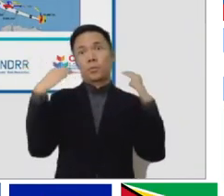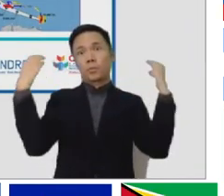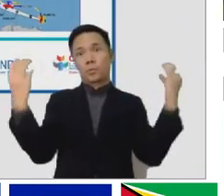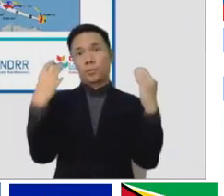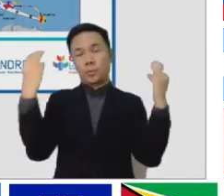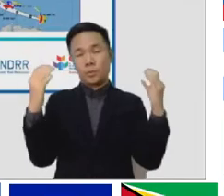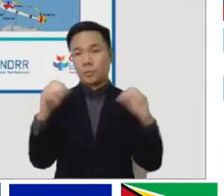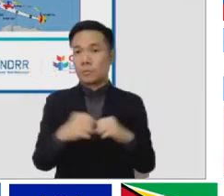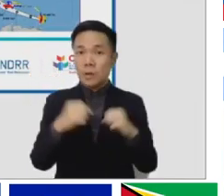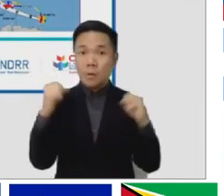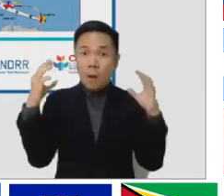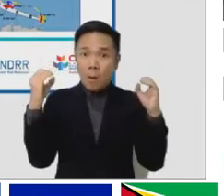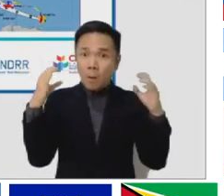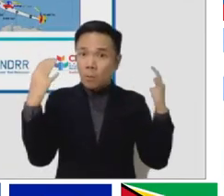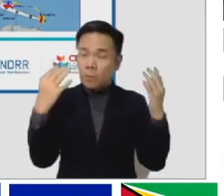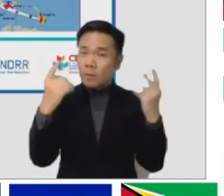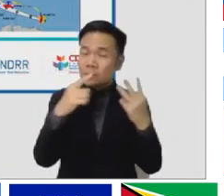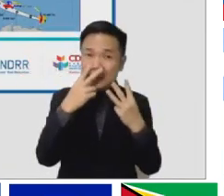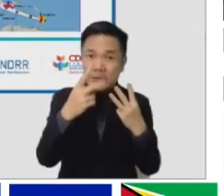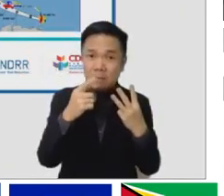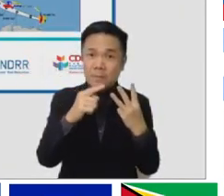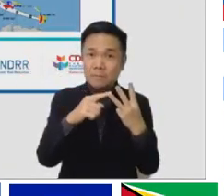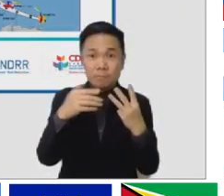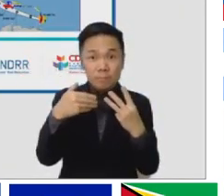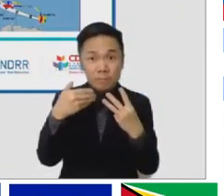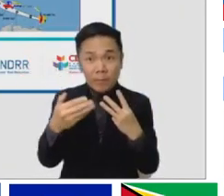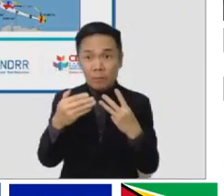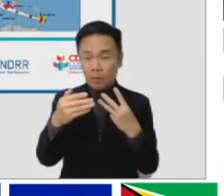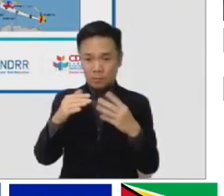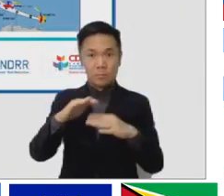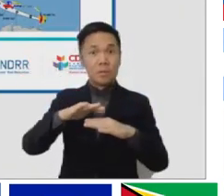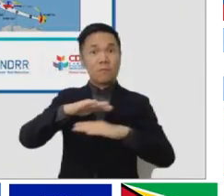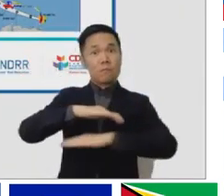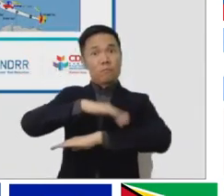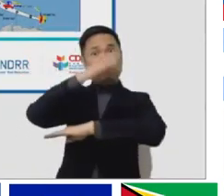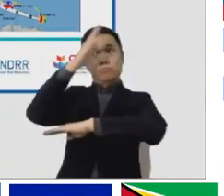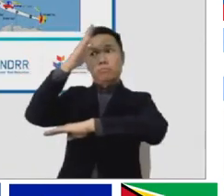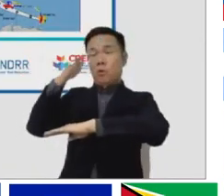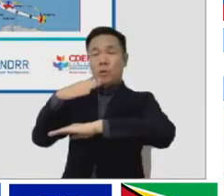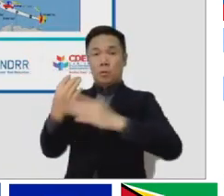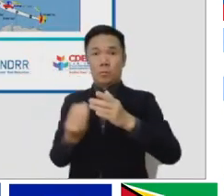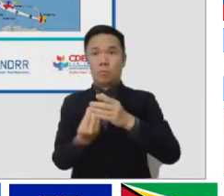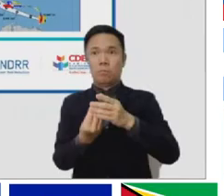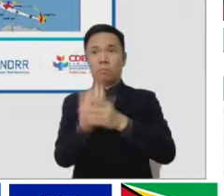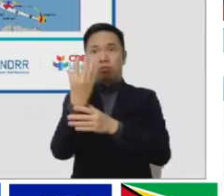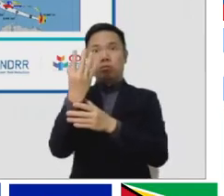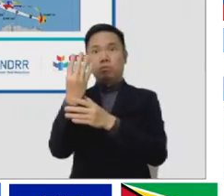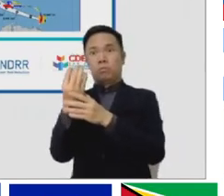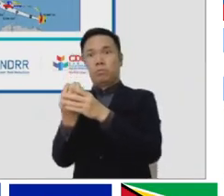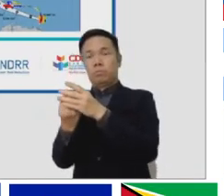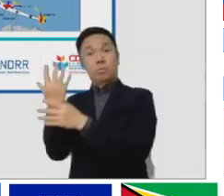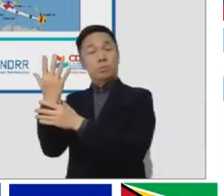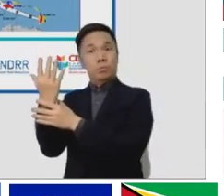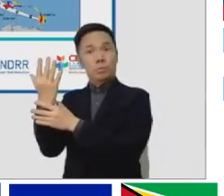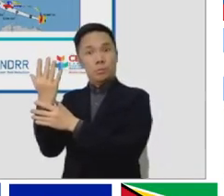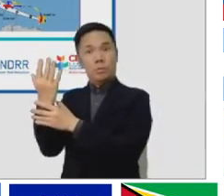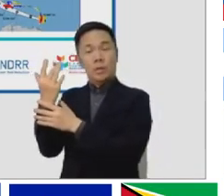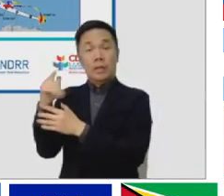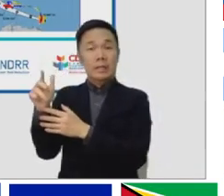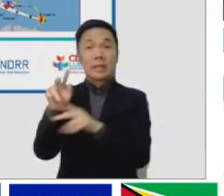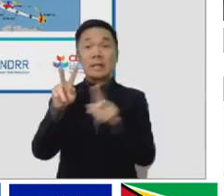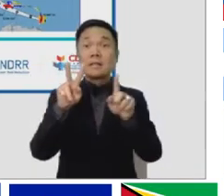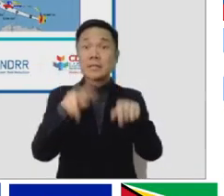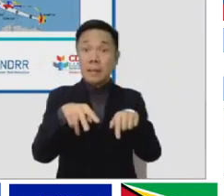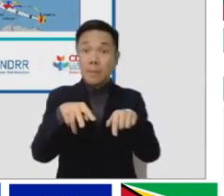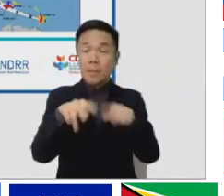the increasing activities of the volcano in December 2020. And then,